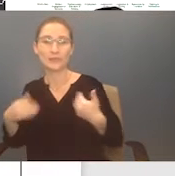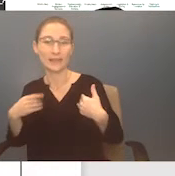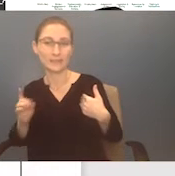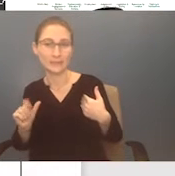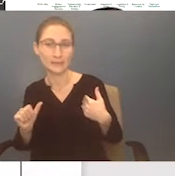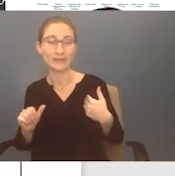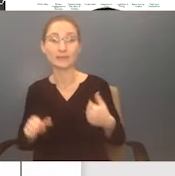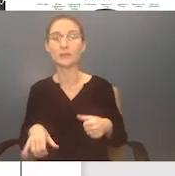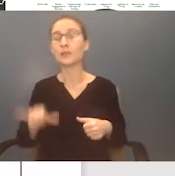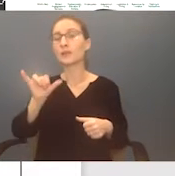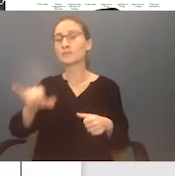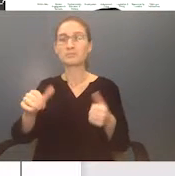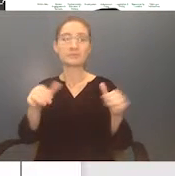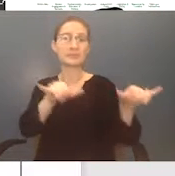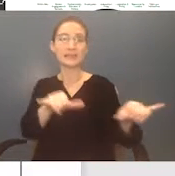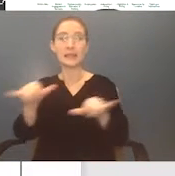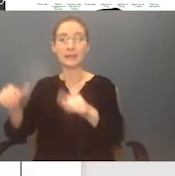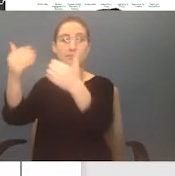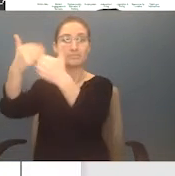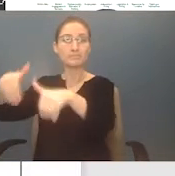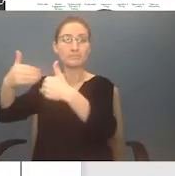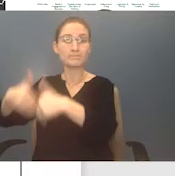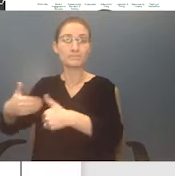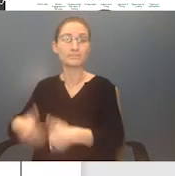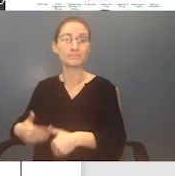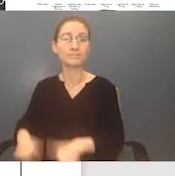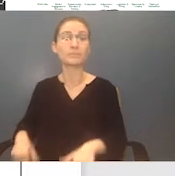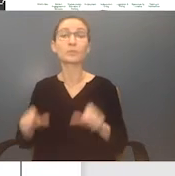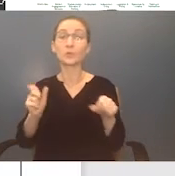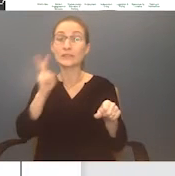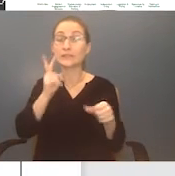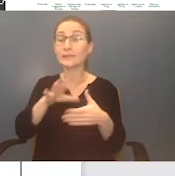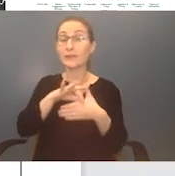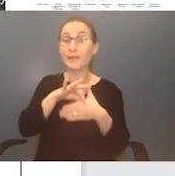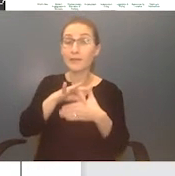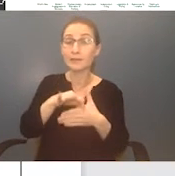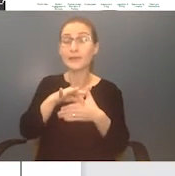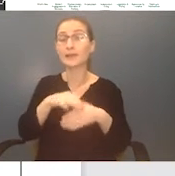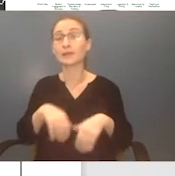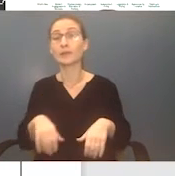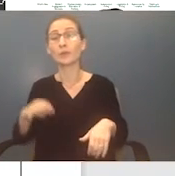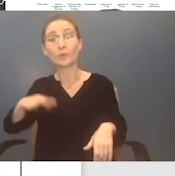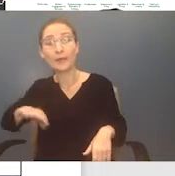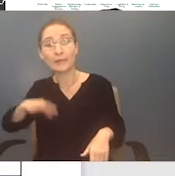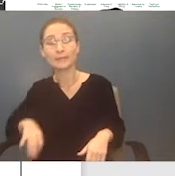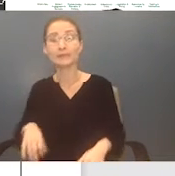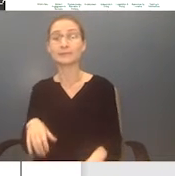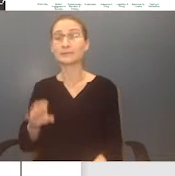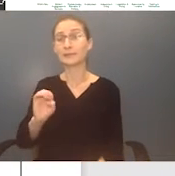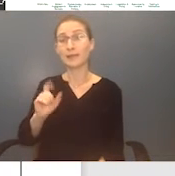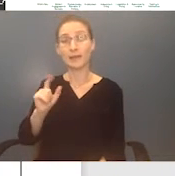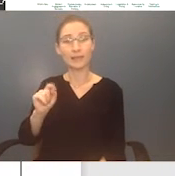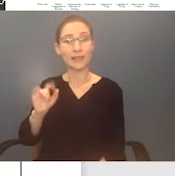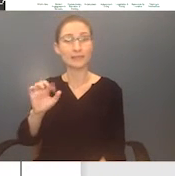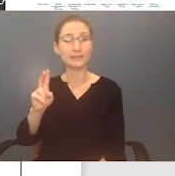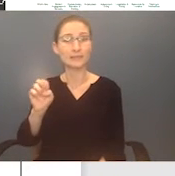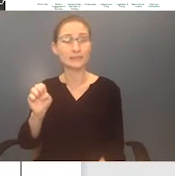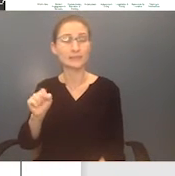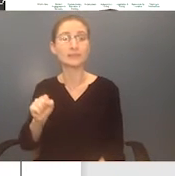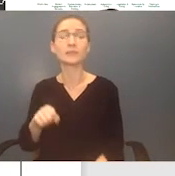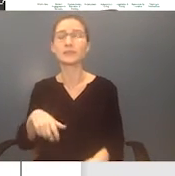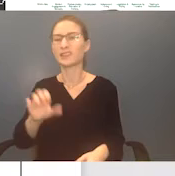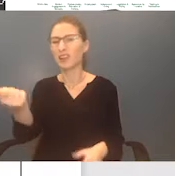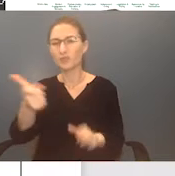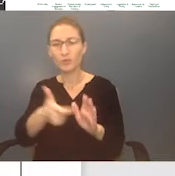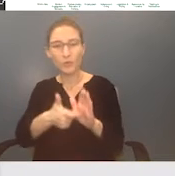down and structured just like the 24, where you can see the content area, credits, electives, and other